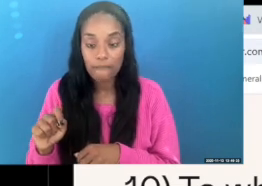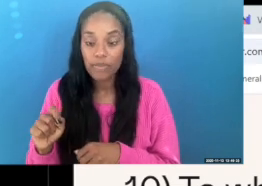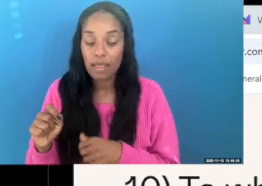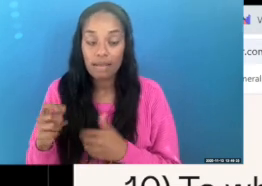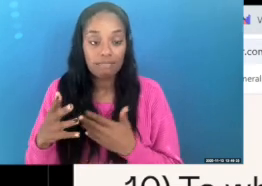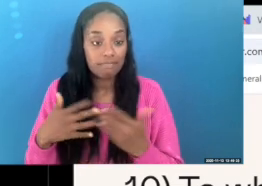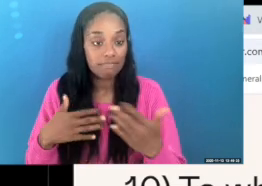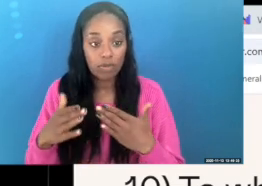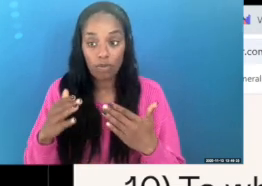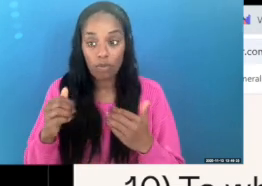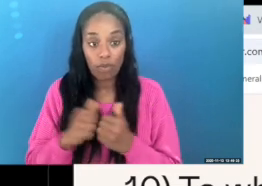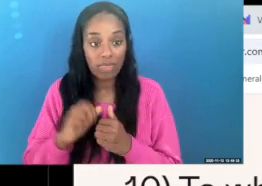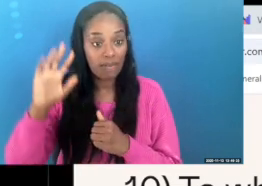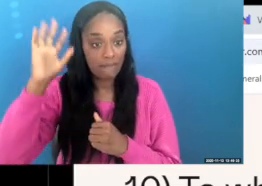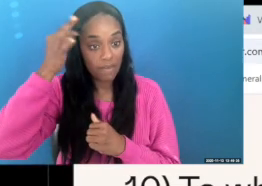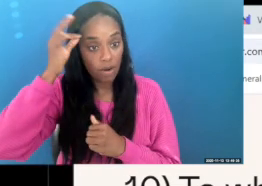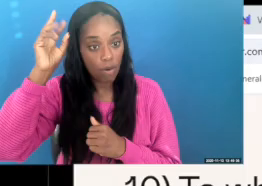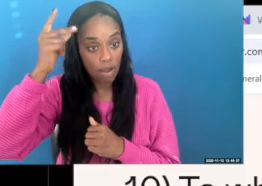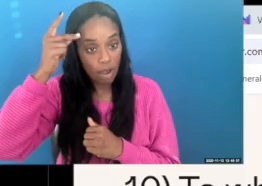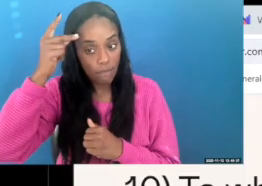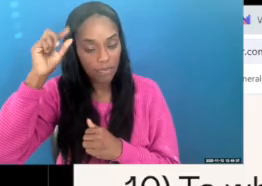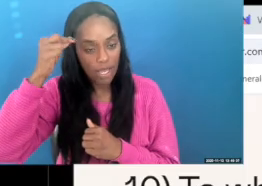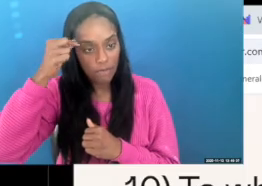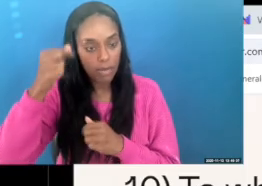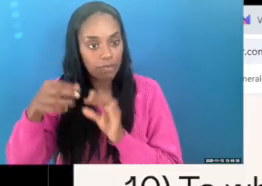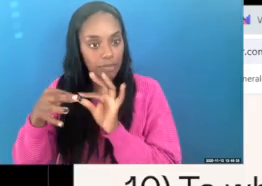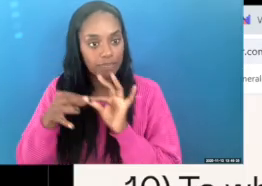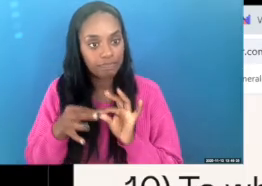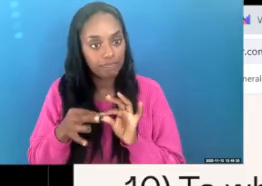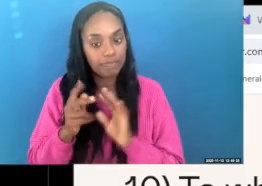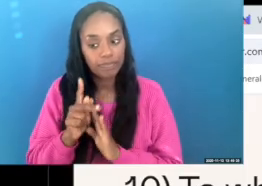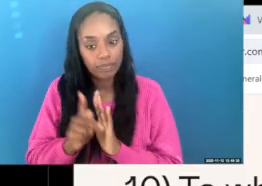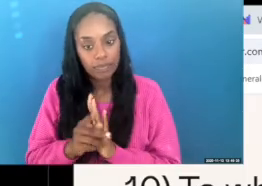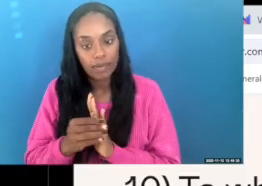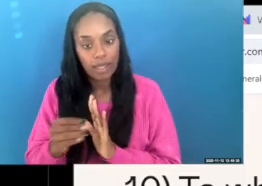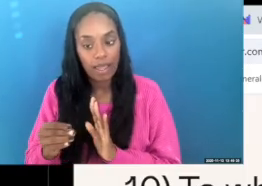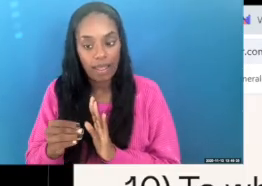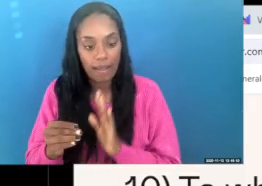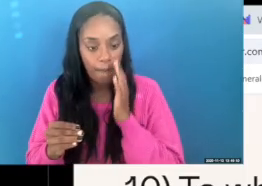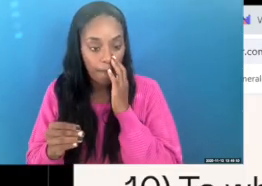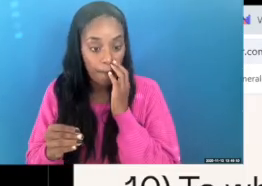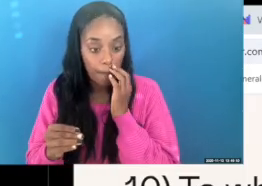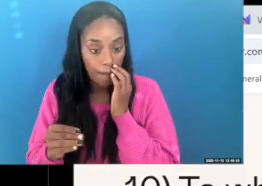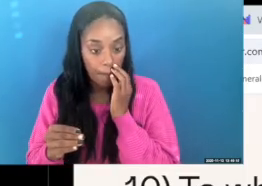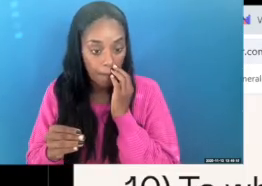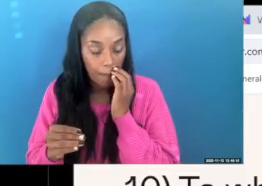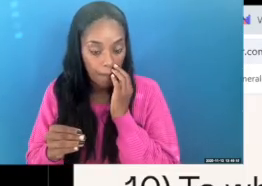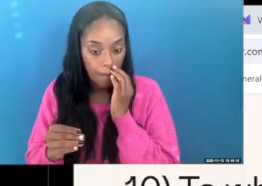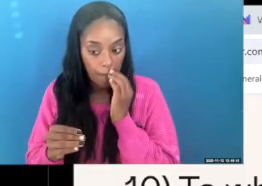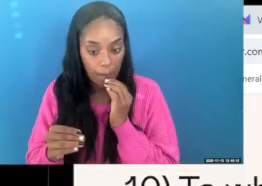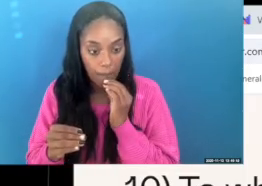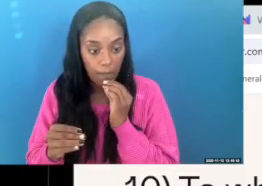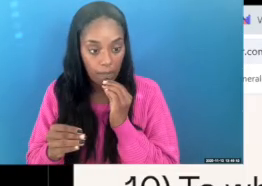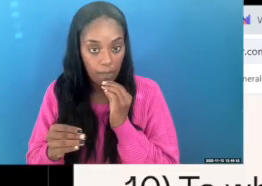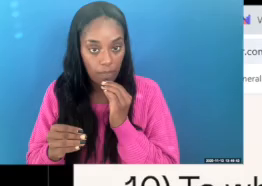a record for energy use at the San Bernardino depot in August and September. The point is that in spite of the headwinds coming from the